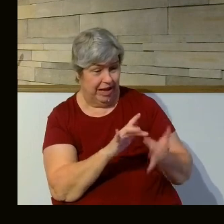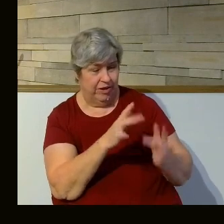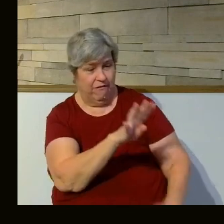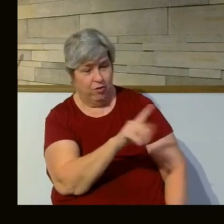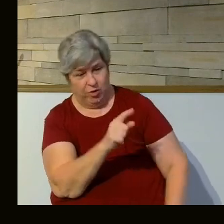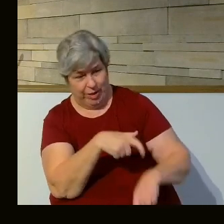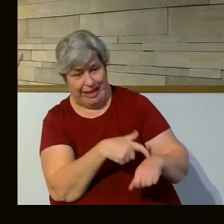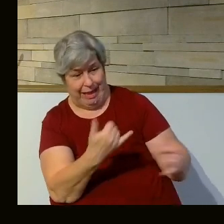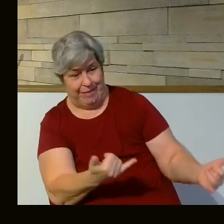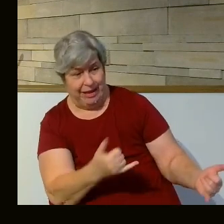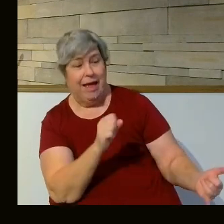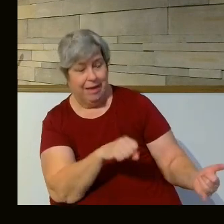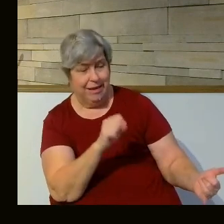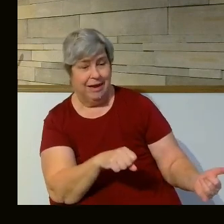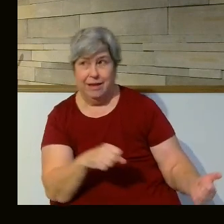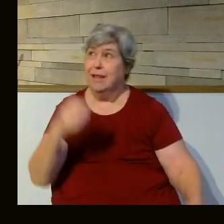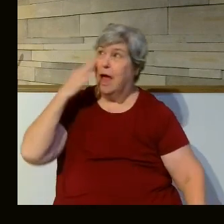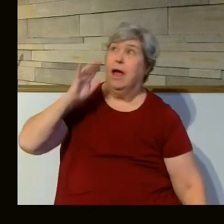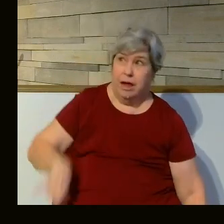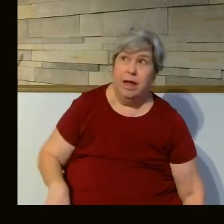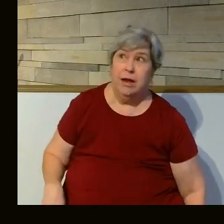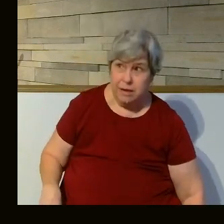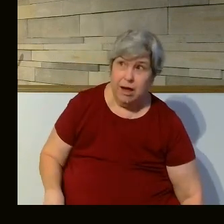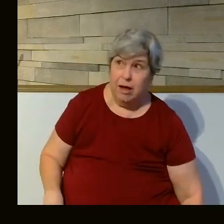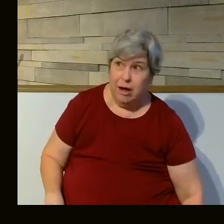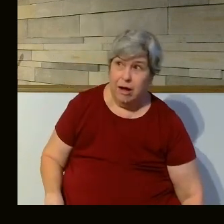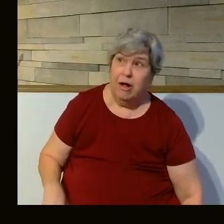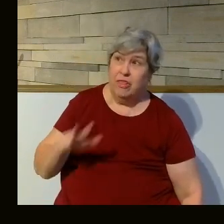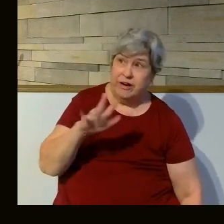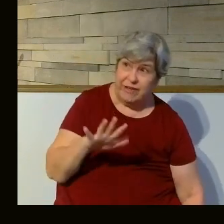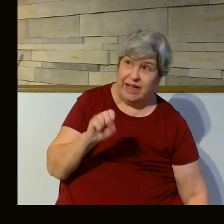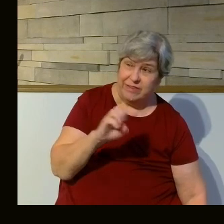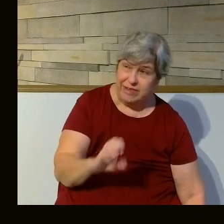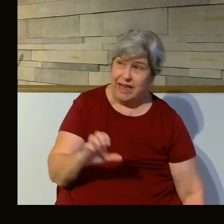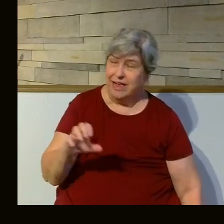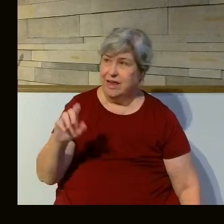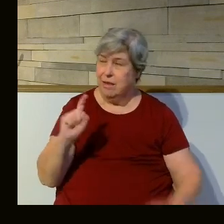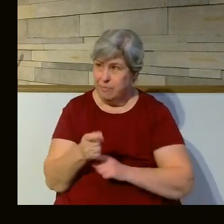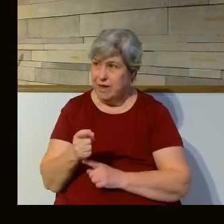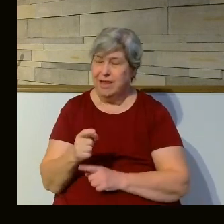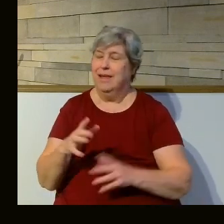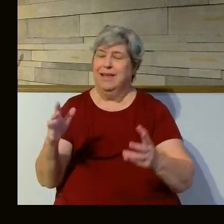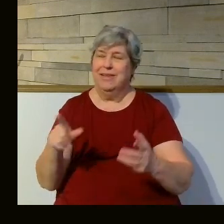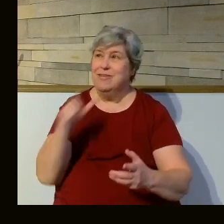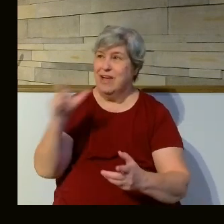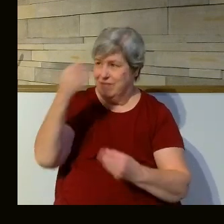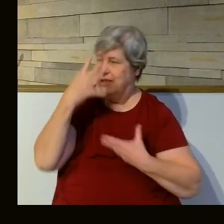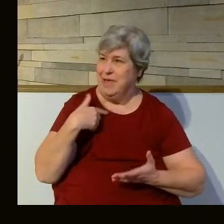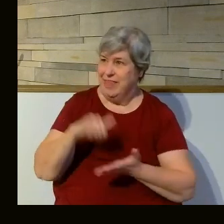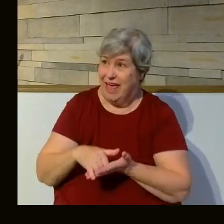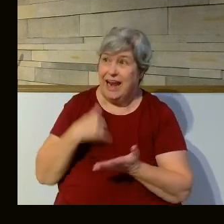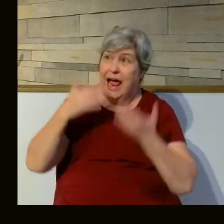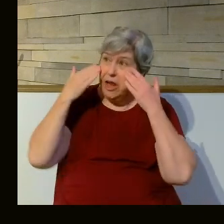times today. Yes, I know. You lost it for 35 seconds and a minute two here. And it's like, you don't have to tell me. I lived